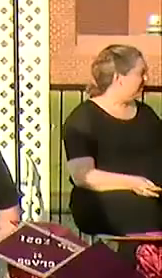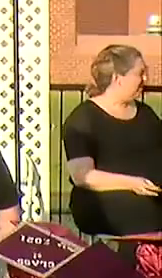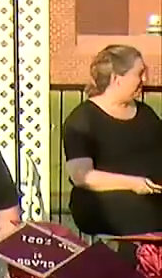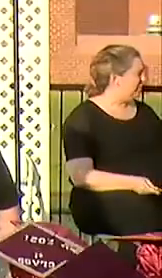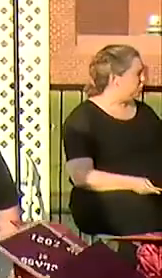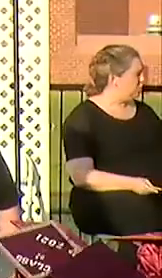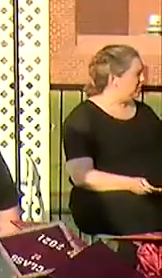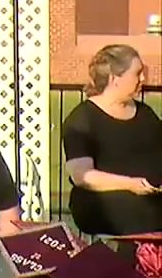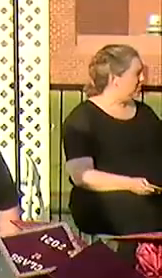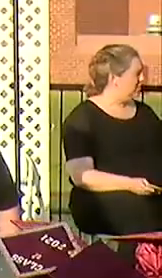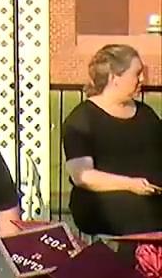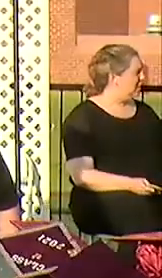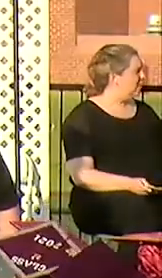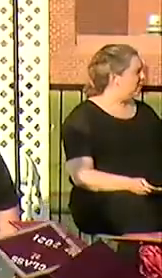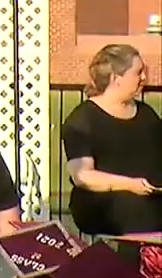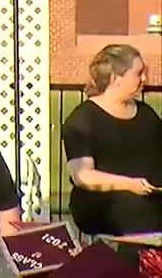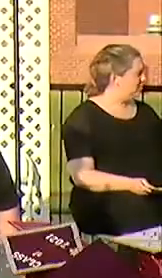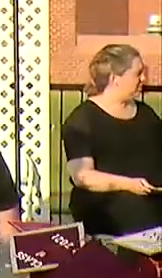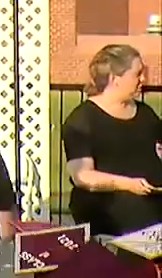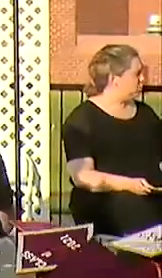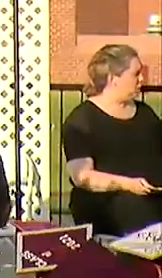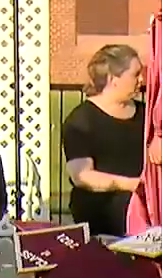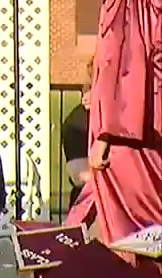Ethan Luke Hennebry.